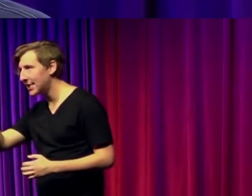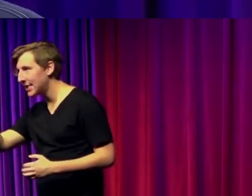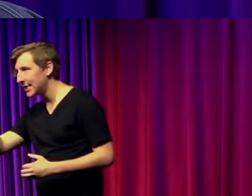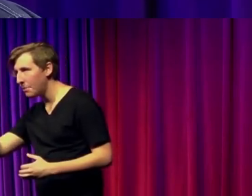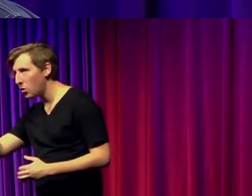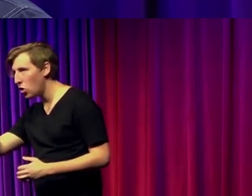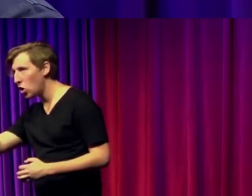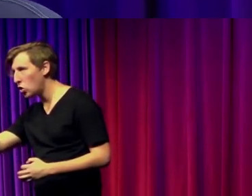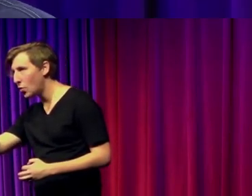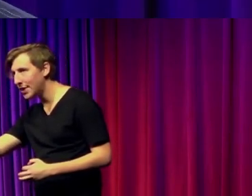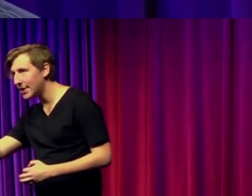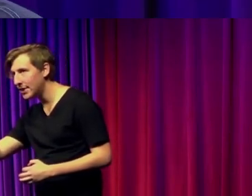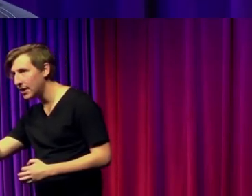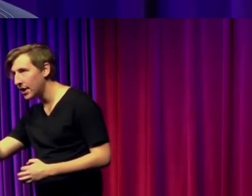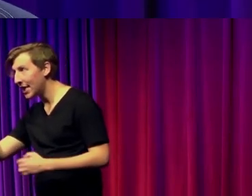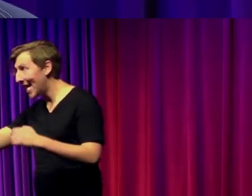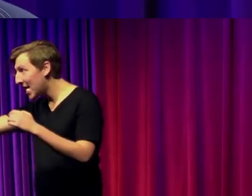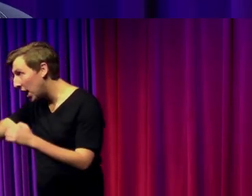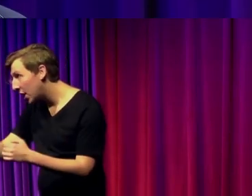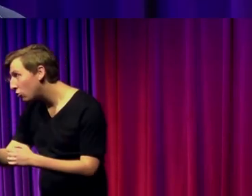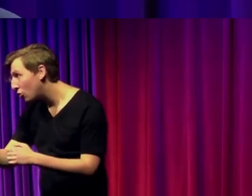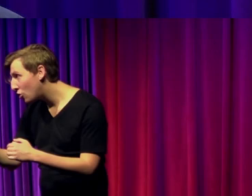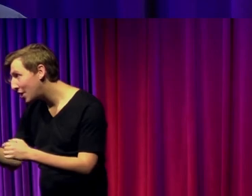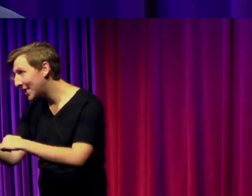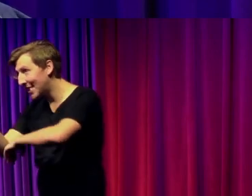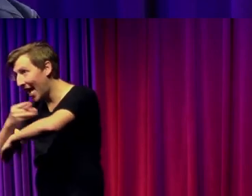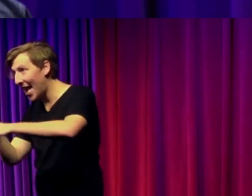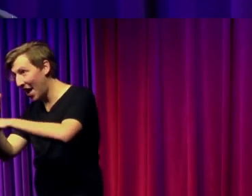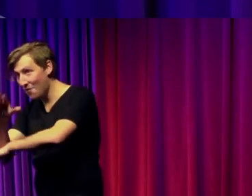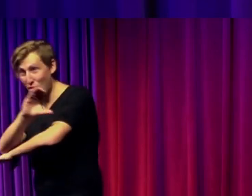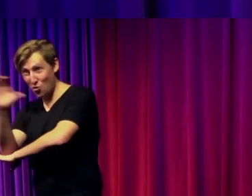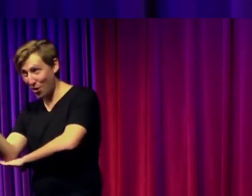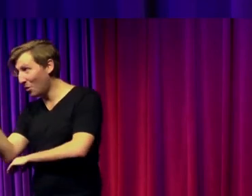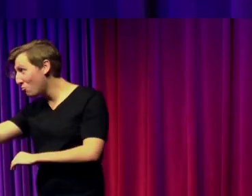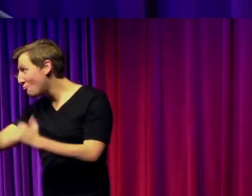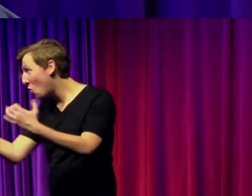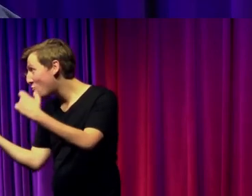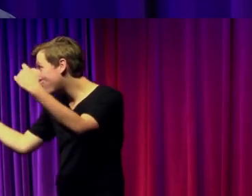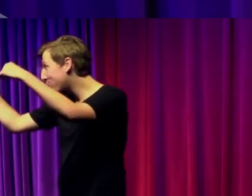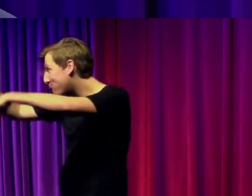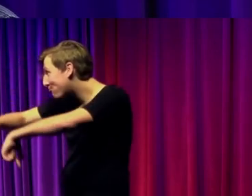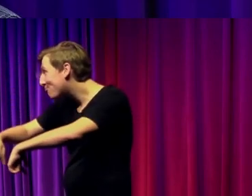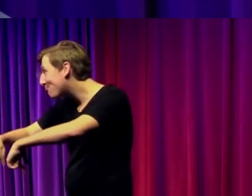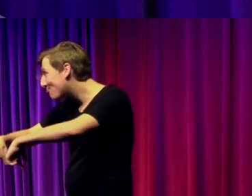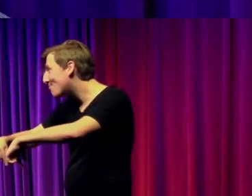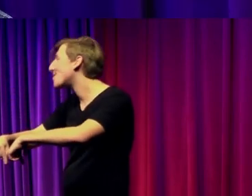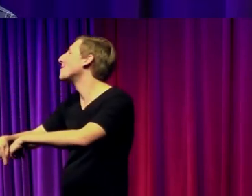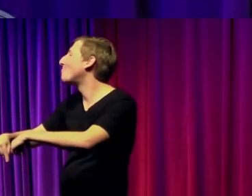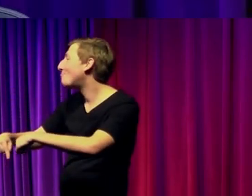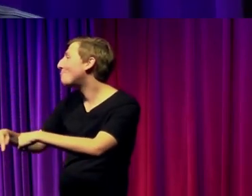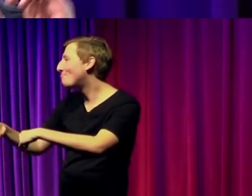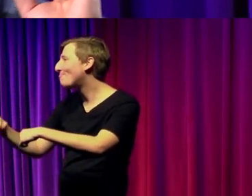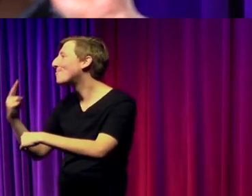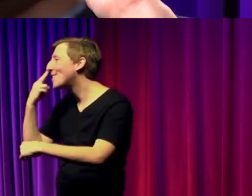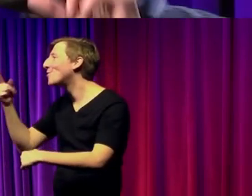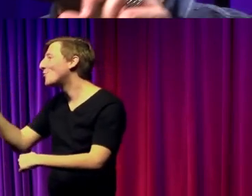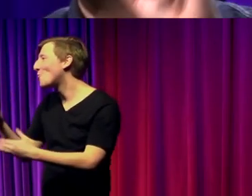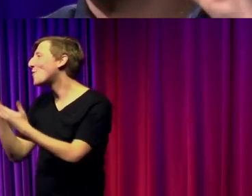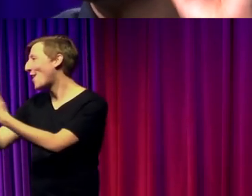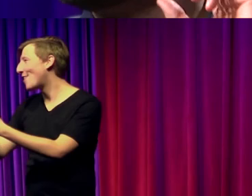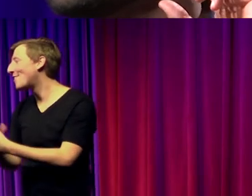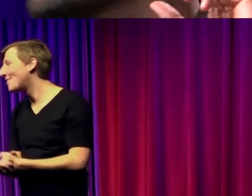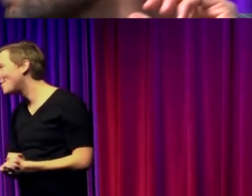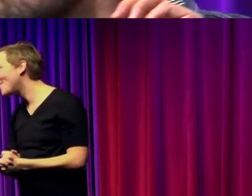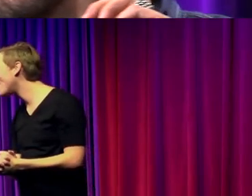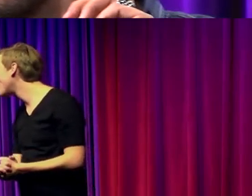going to be here. We're going to do a surprise show. Do you want to come? Yeah! Great. We'll see you there. I want the